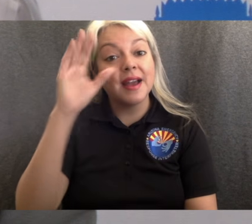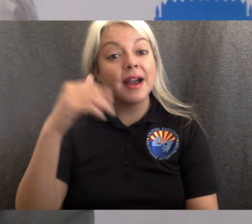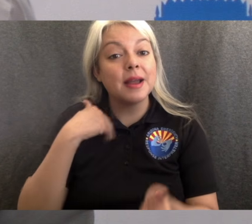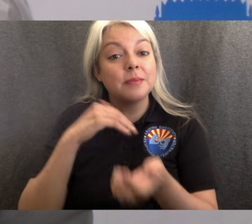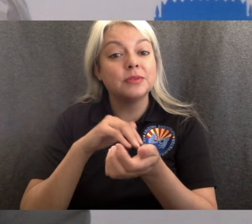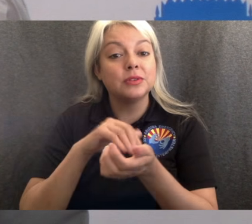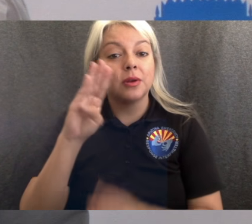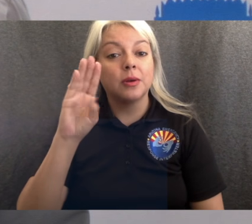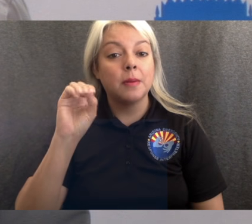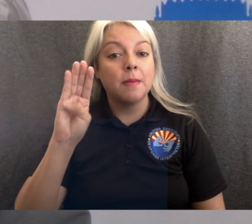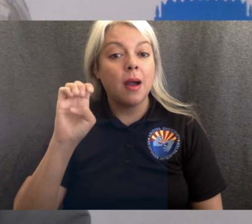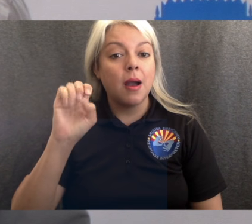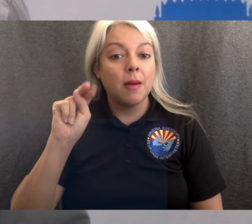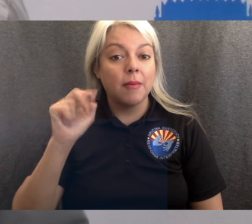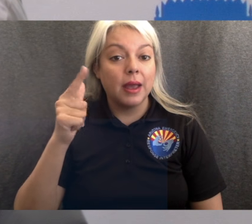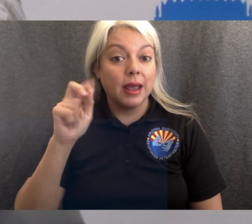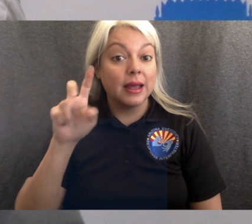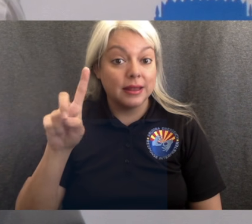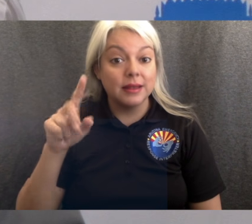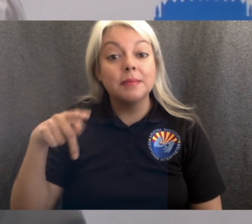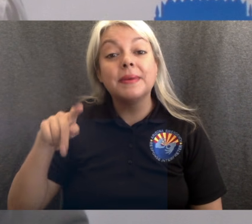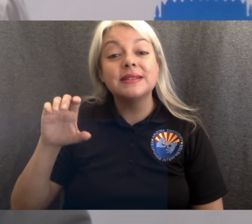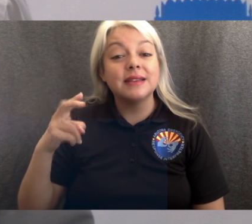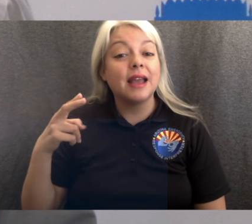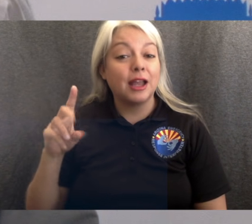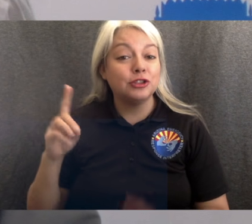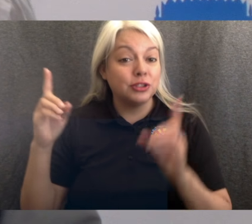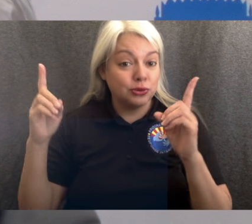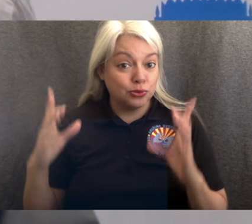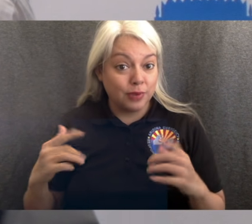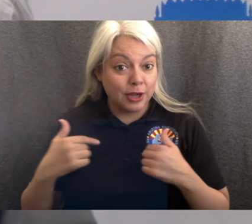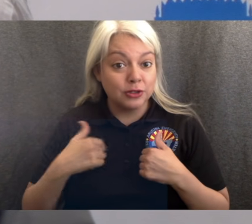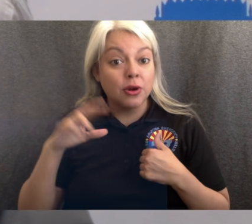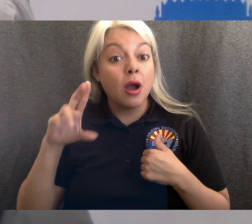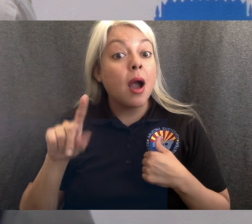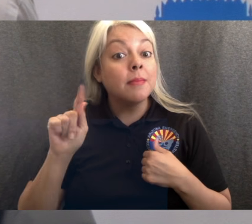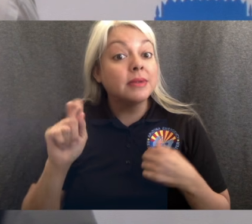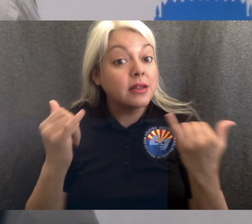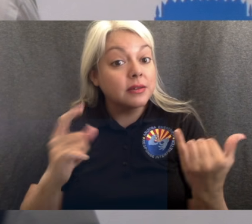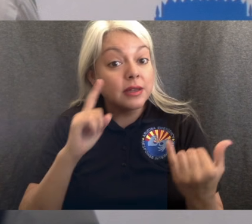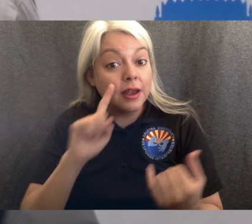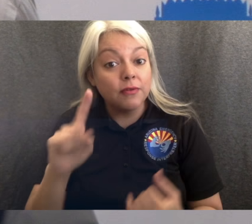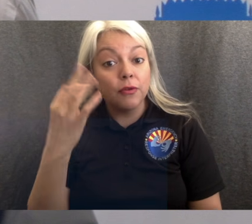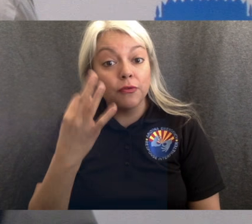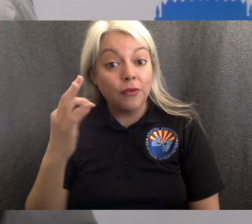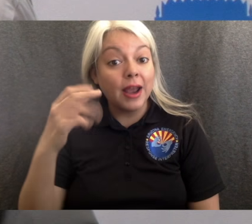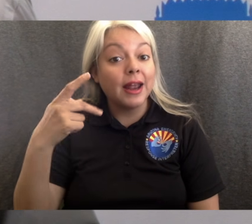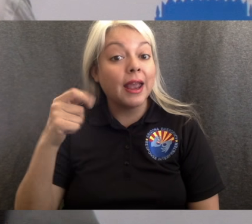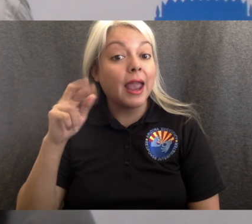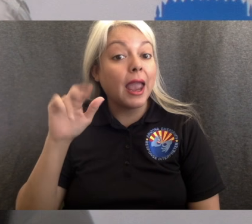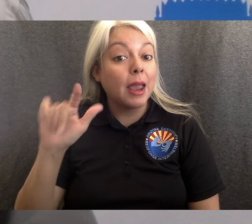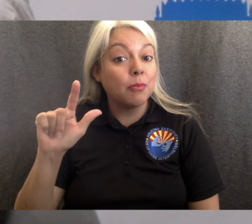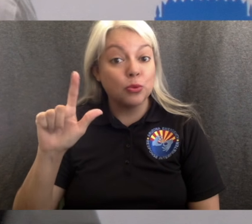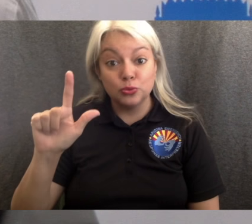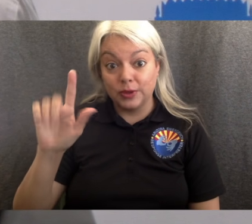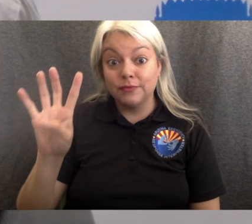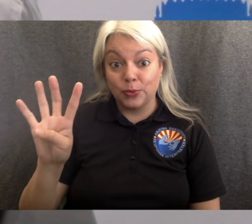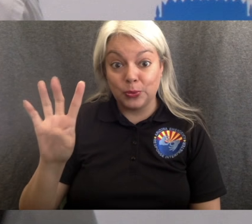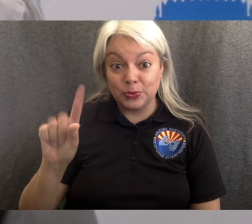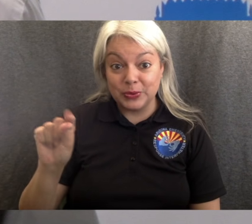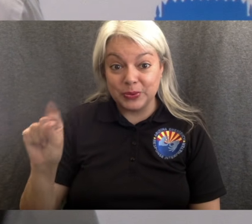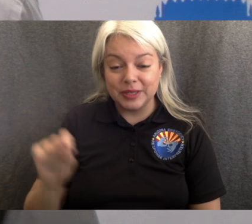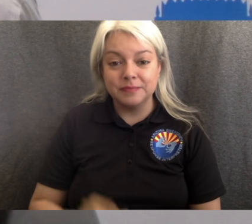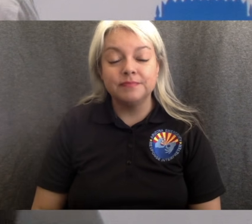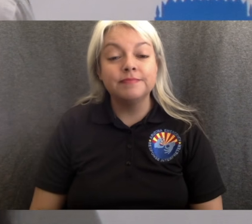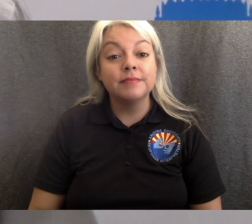I'm Dr. Bob England, Pima County Health Director, and this is your Pima County Public Health Update for April 24th, 2020. You might have